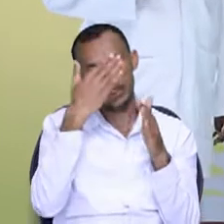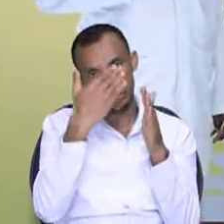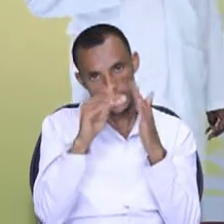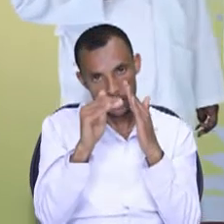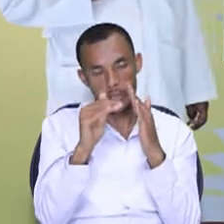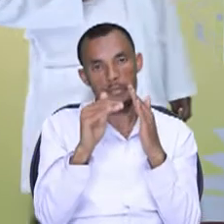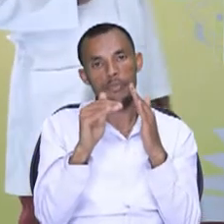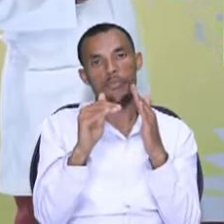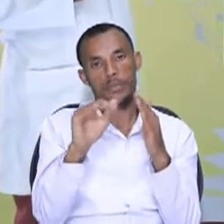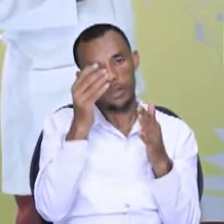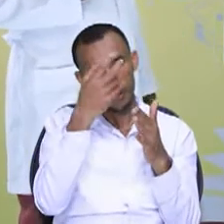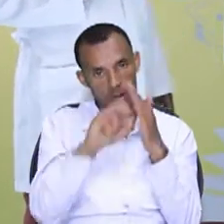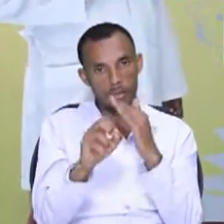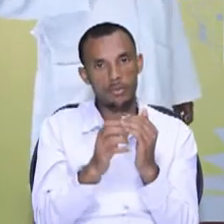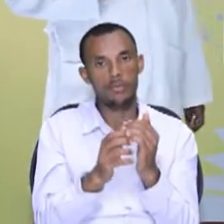or shortcoming.